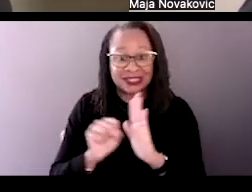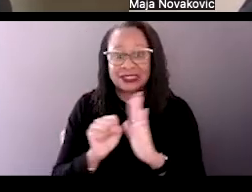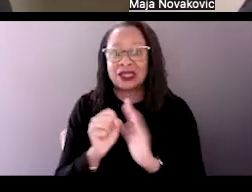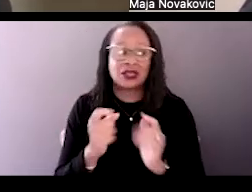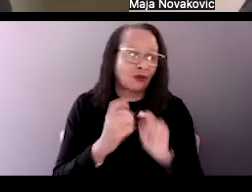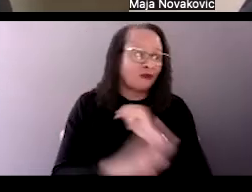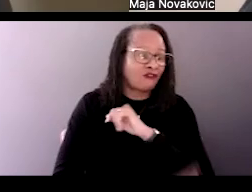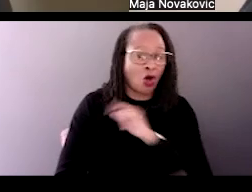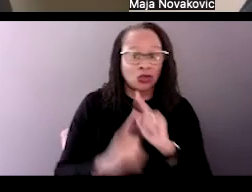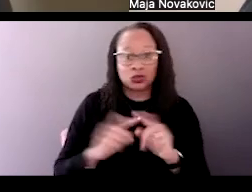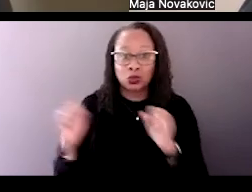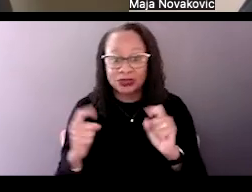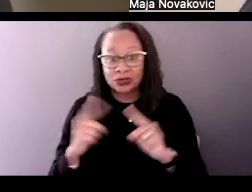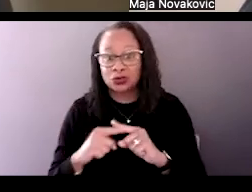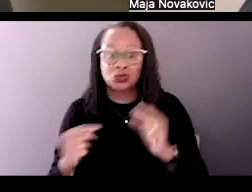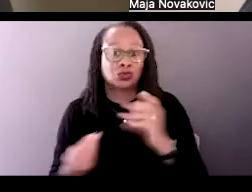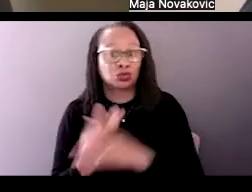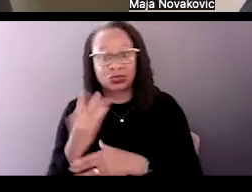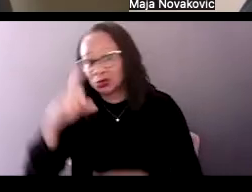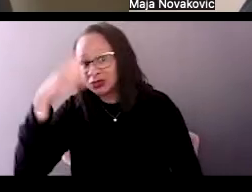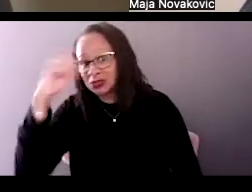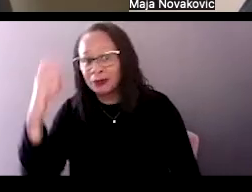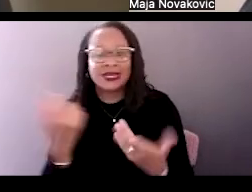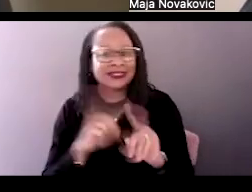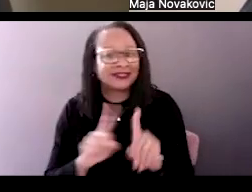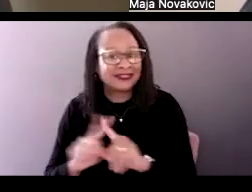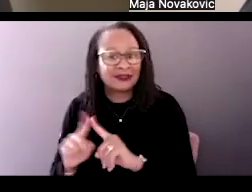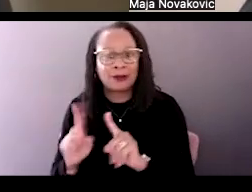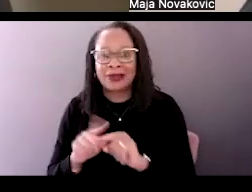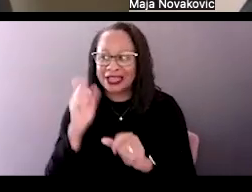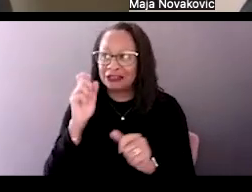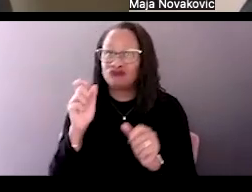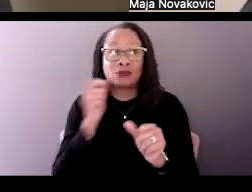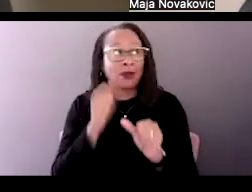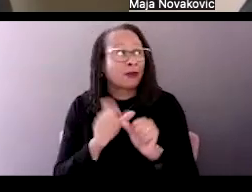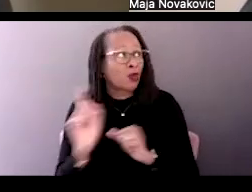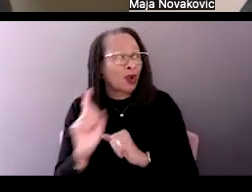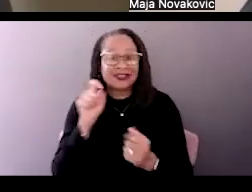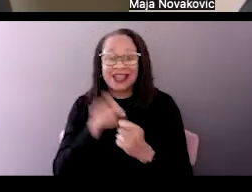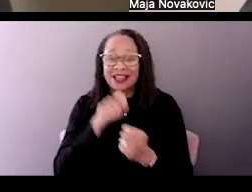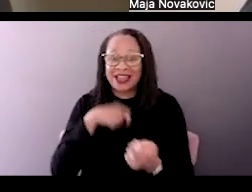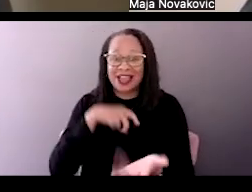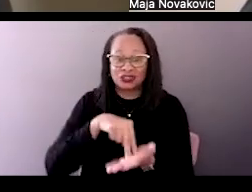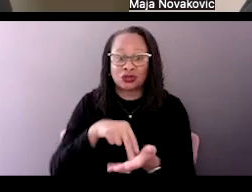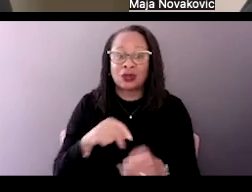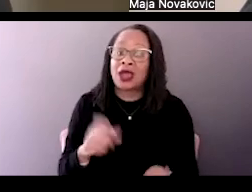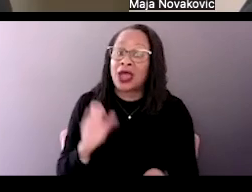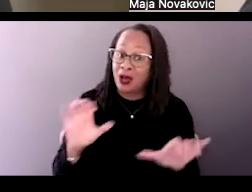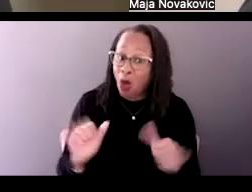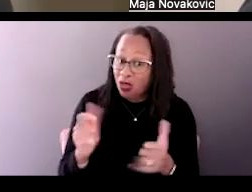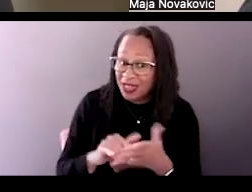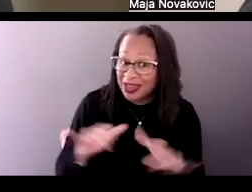same composition. I do all that because I look at nature as a